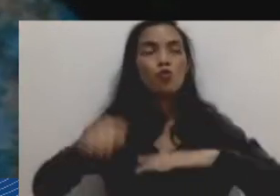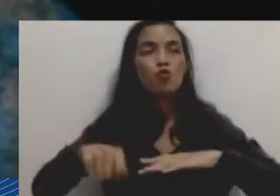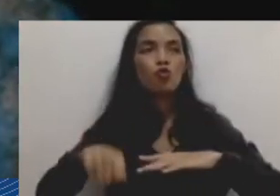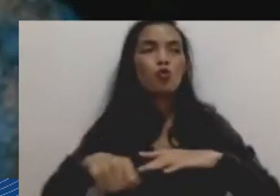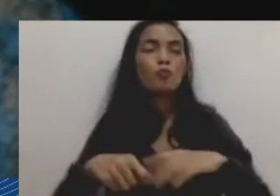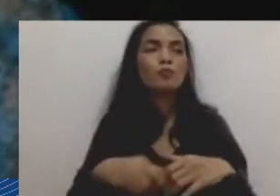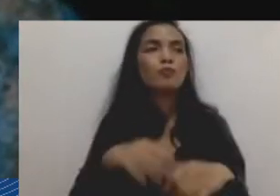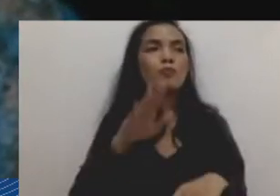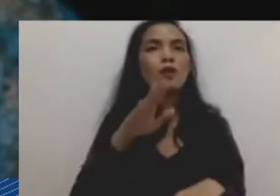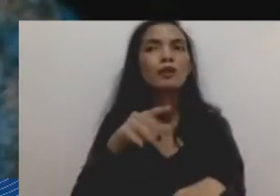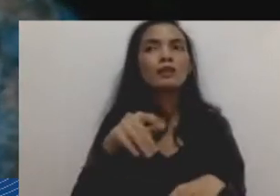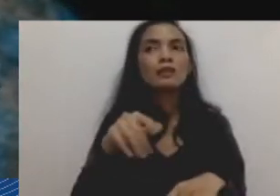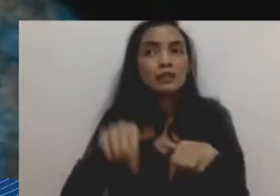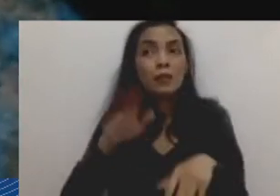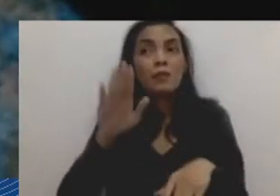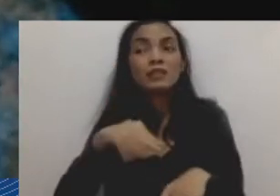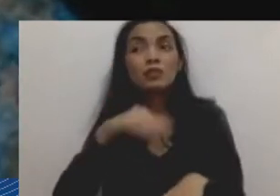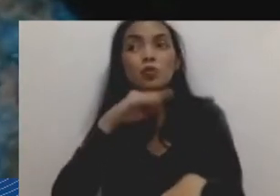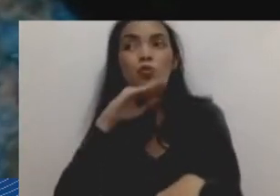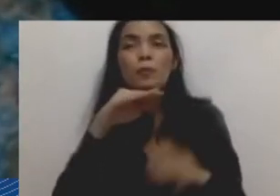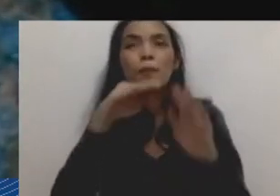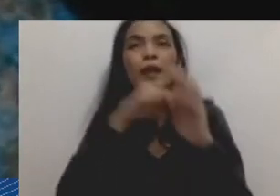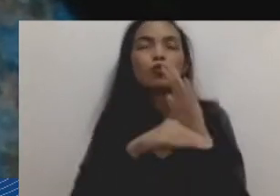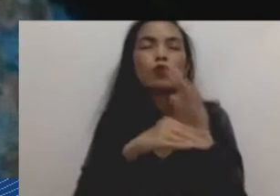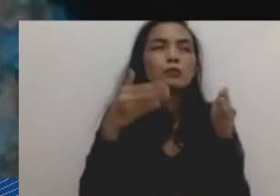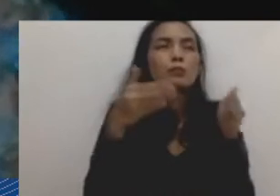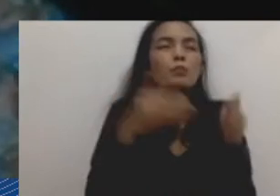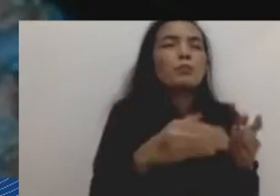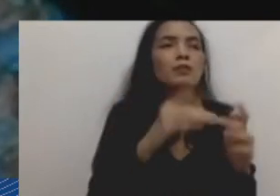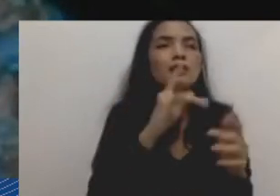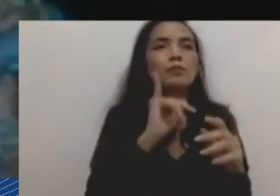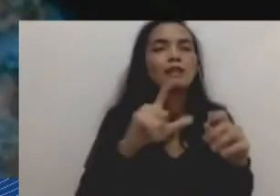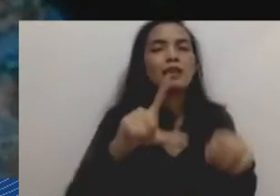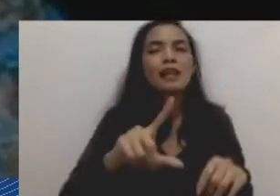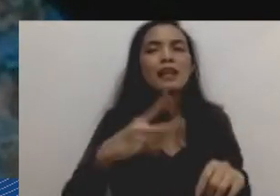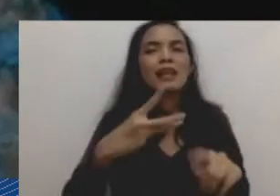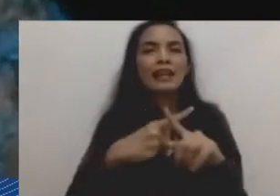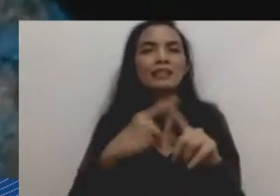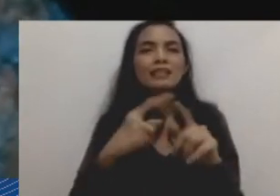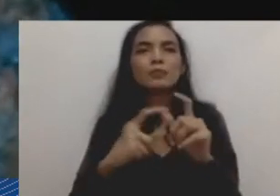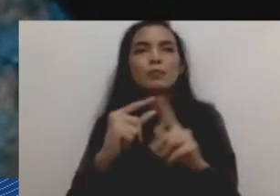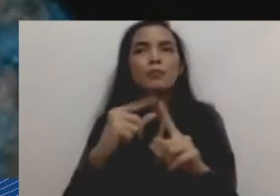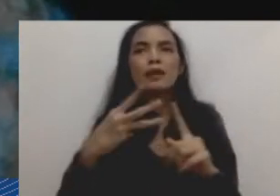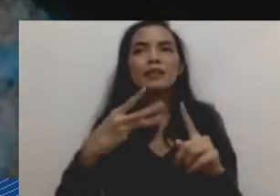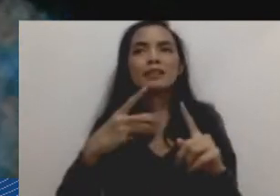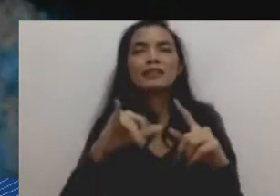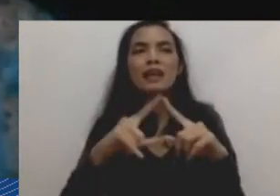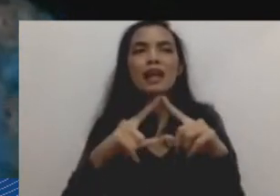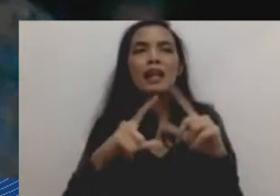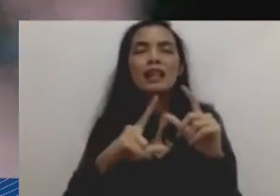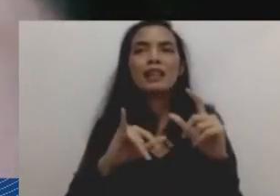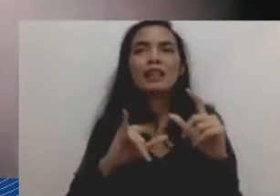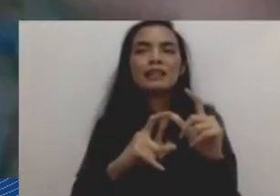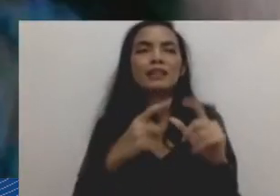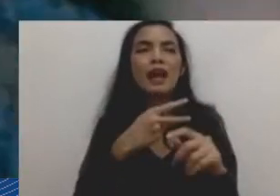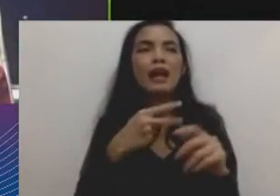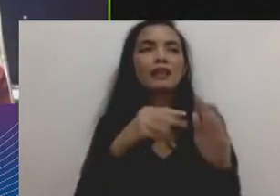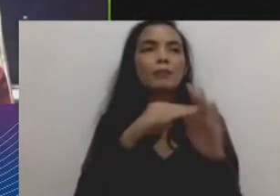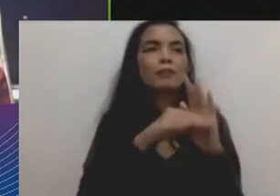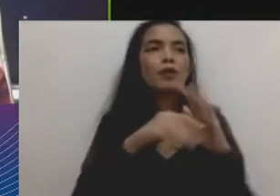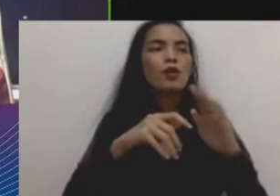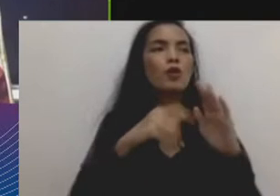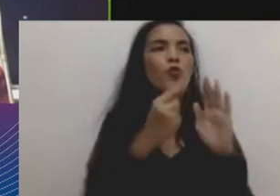like specialist law such as the ending sexual violence like that. I think. Okay, Bu Fene, still